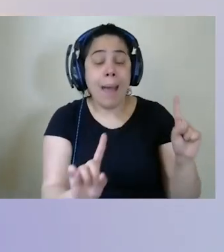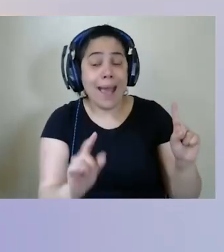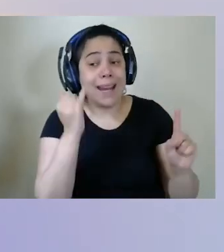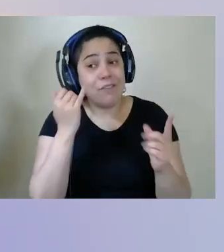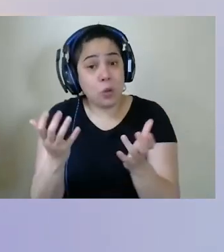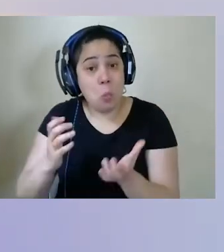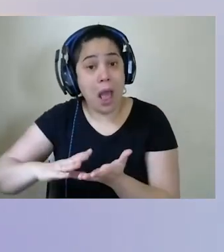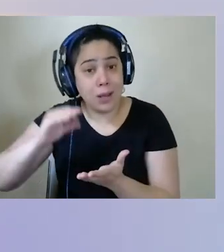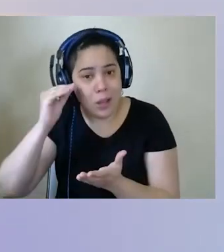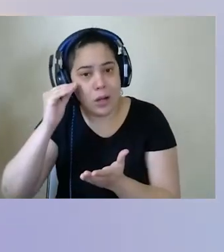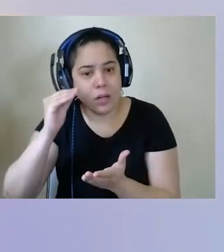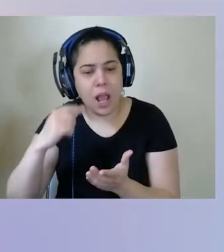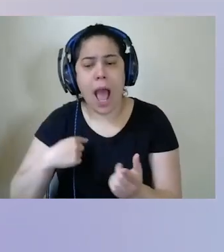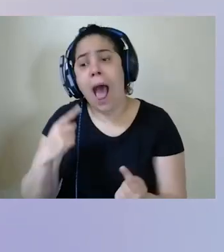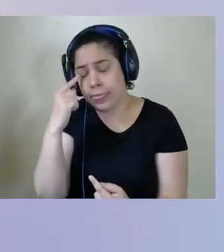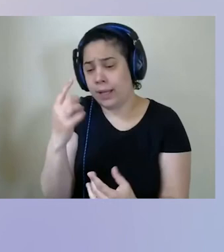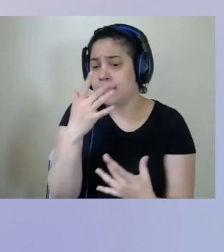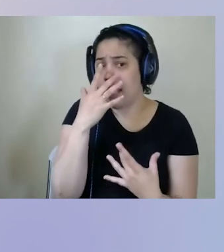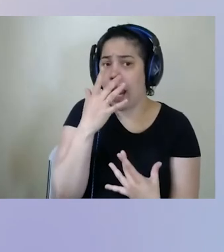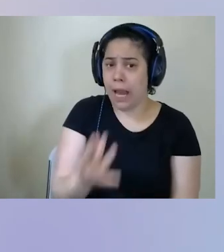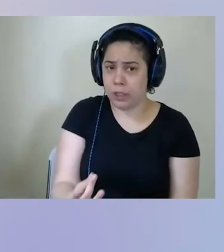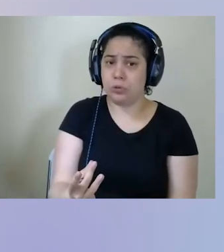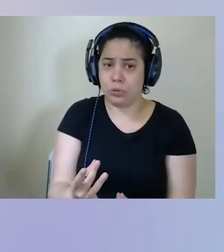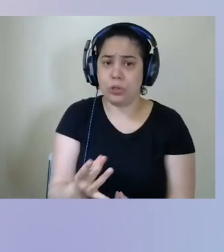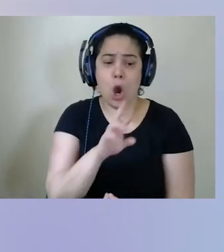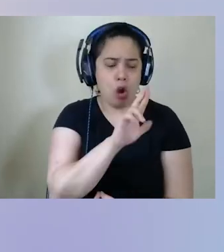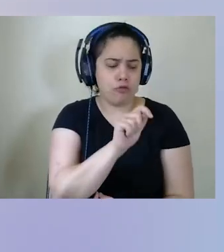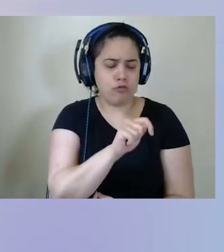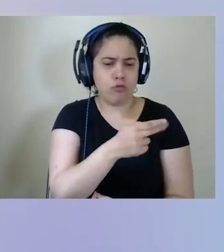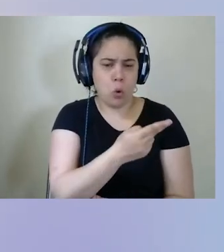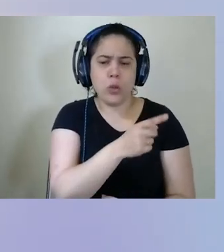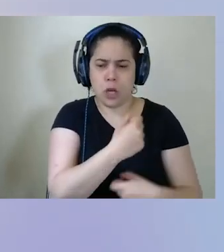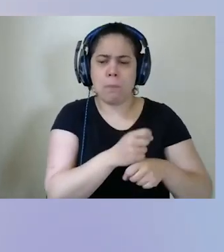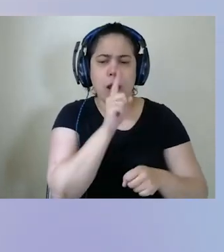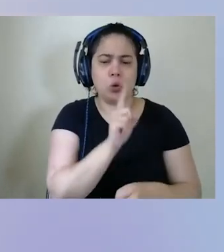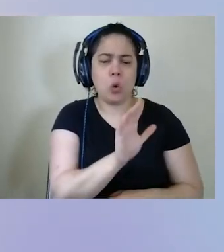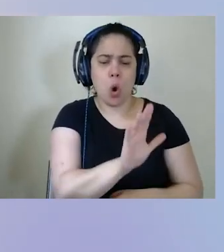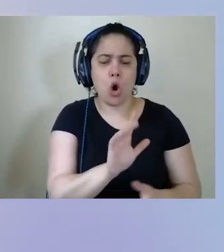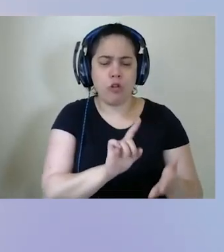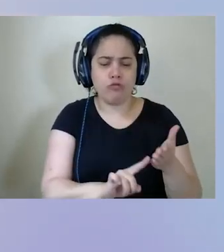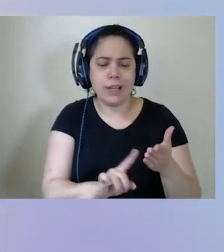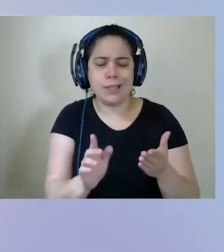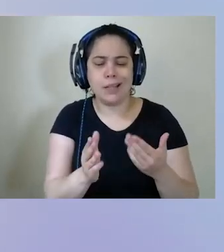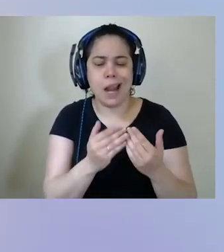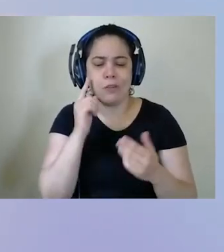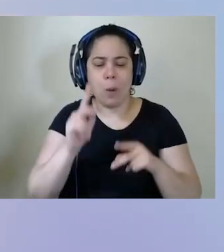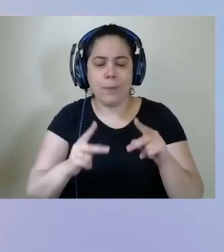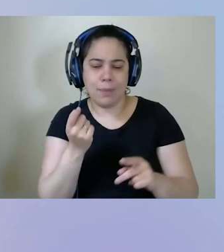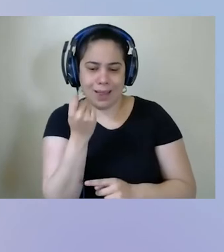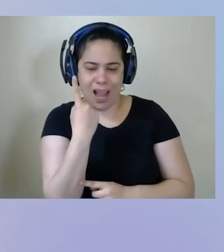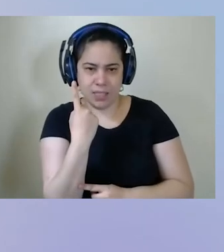is particularly available. She's made it particularly available. So I am a